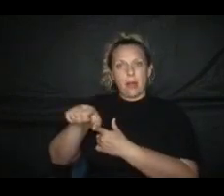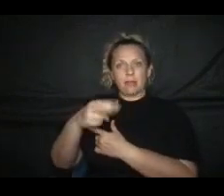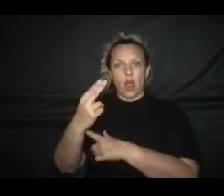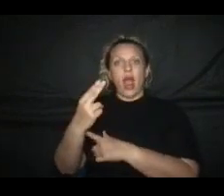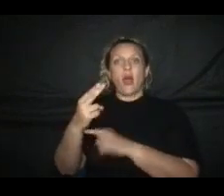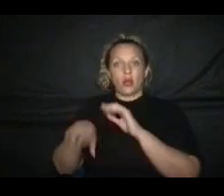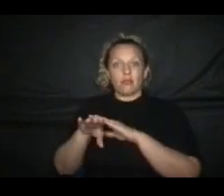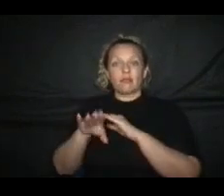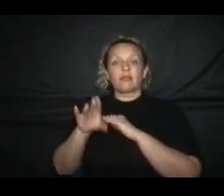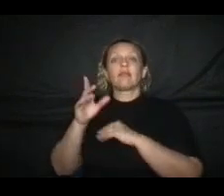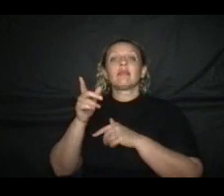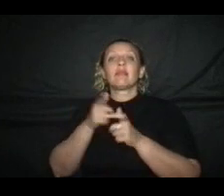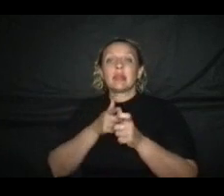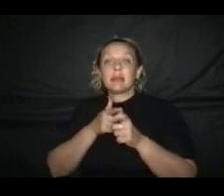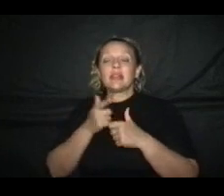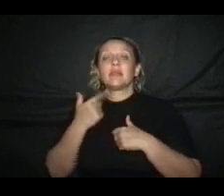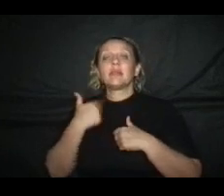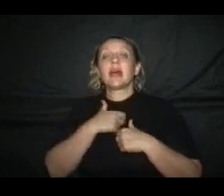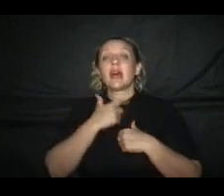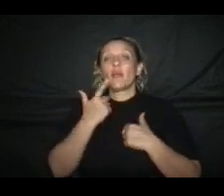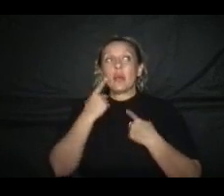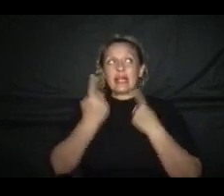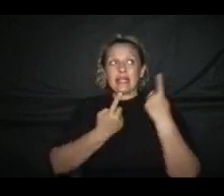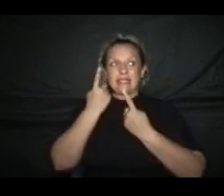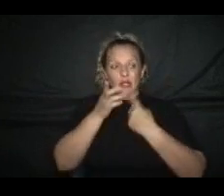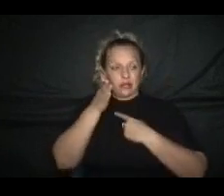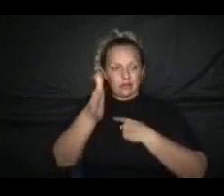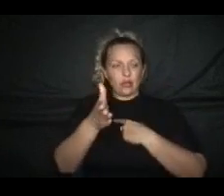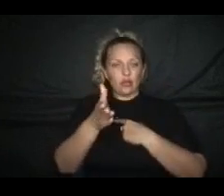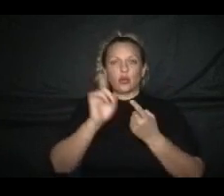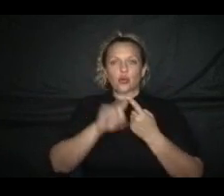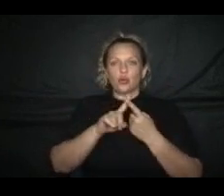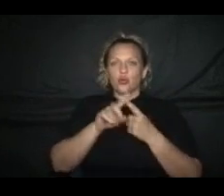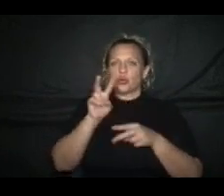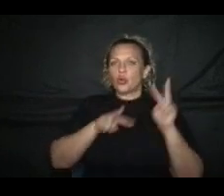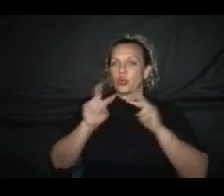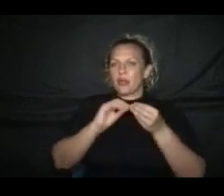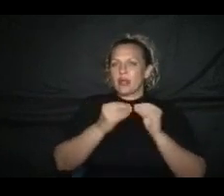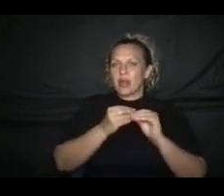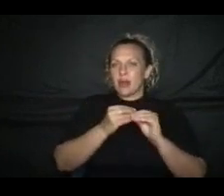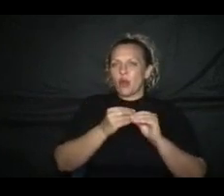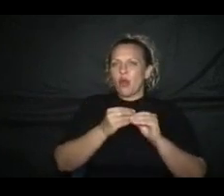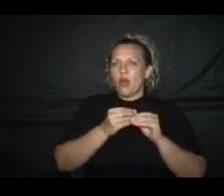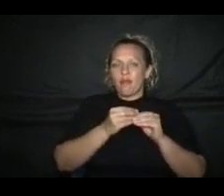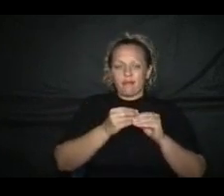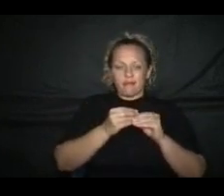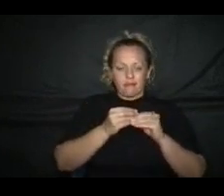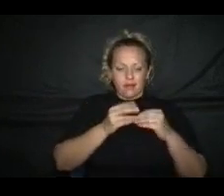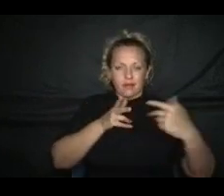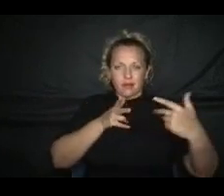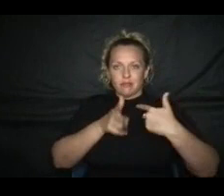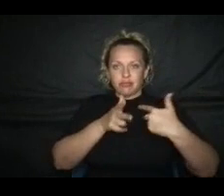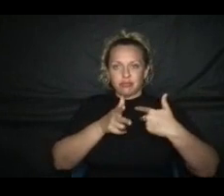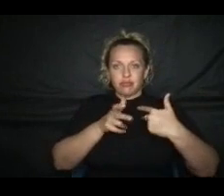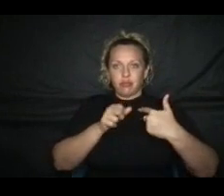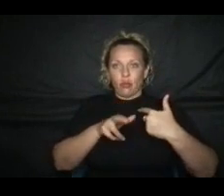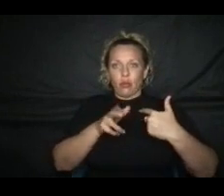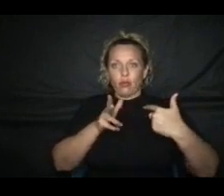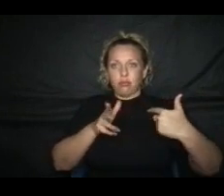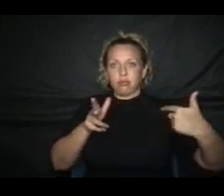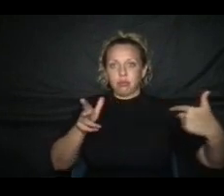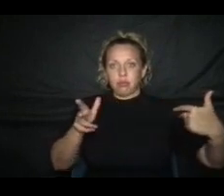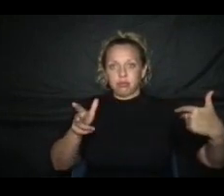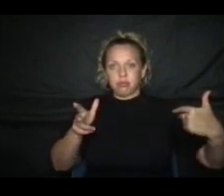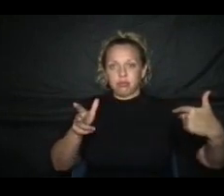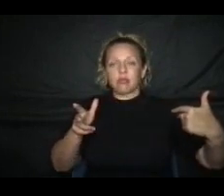in the future, at some point, there was a consideration to look at the number of lanes and to add a protected bike lane or a buffered bicycle lane and